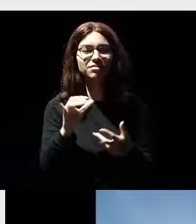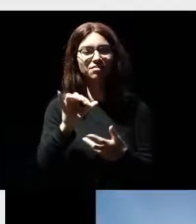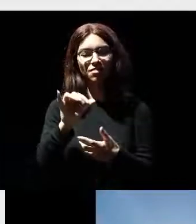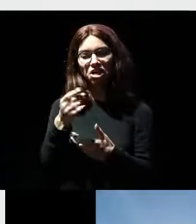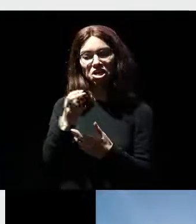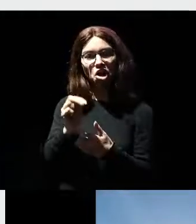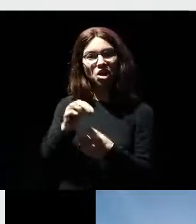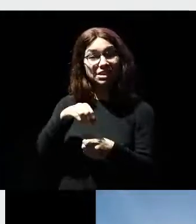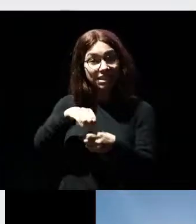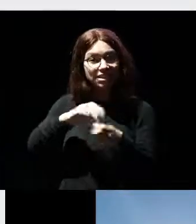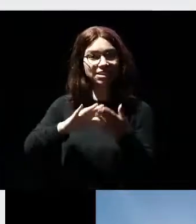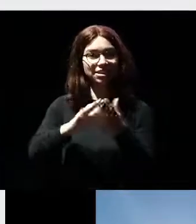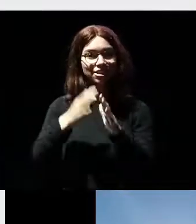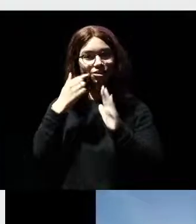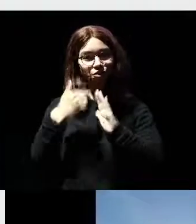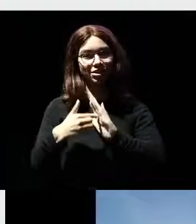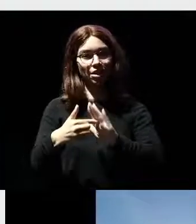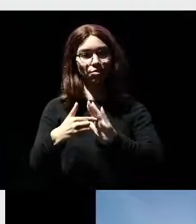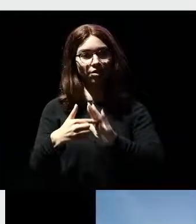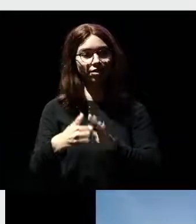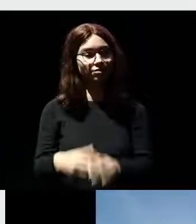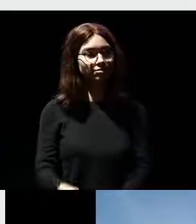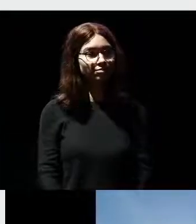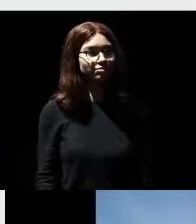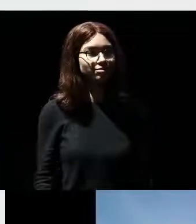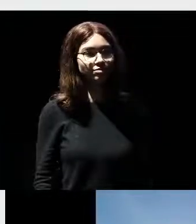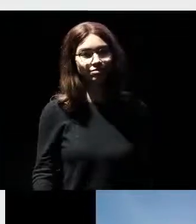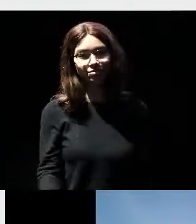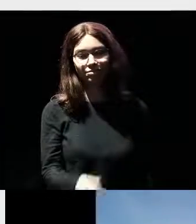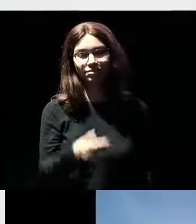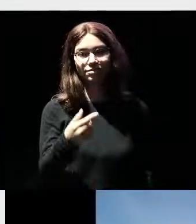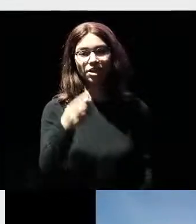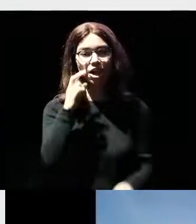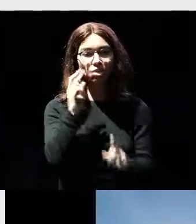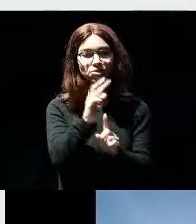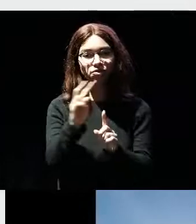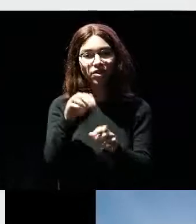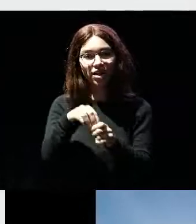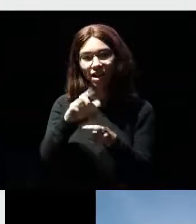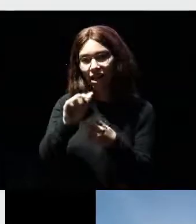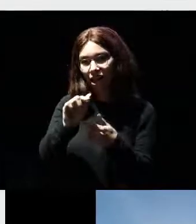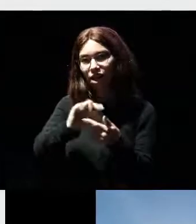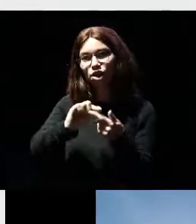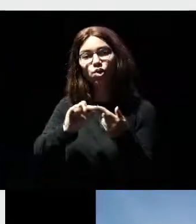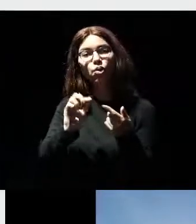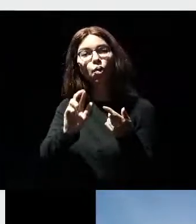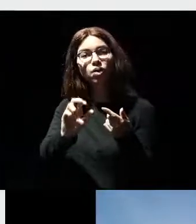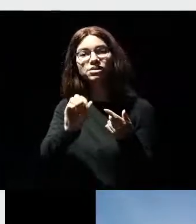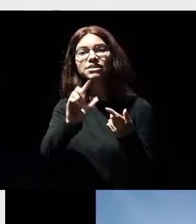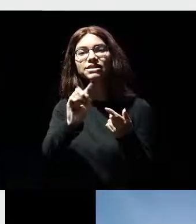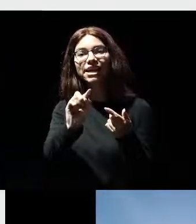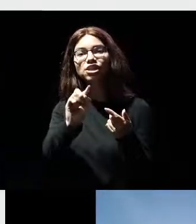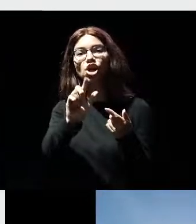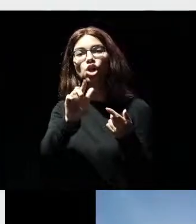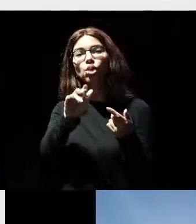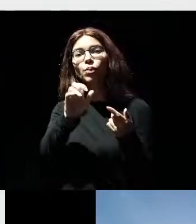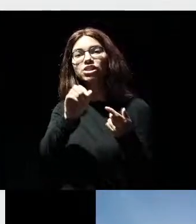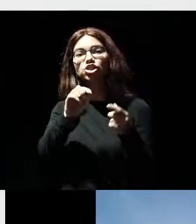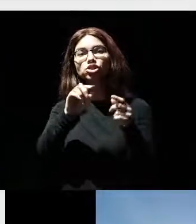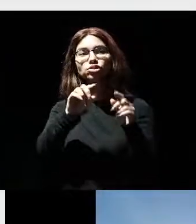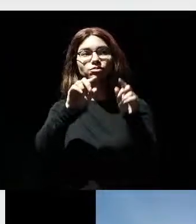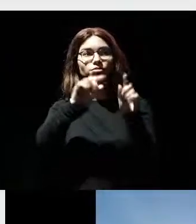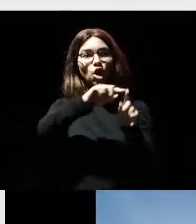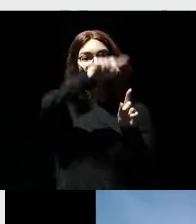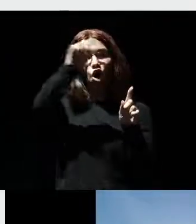icons in cities, like the Griffith Observatory in Los Angeles, or the St. Louis Arch, the